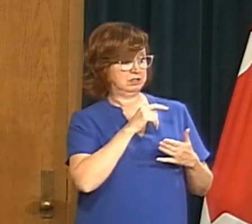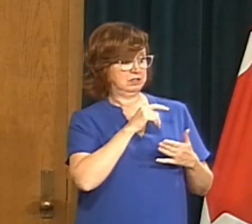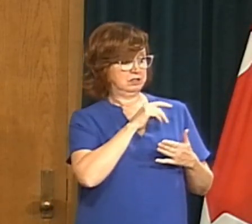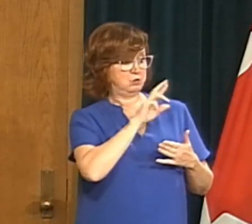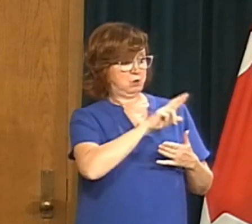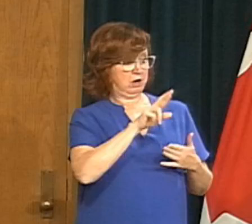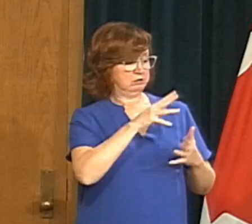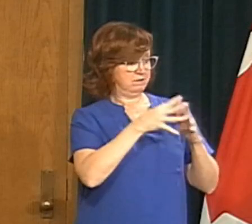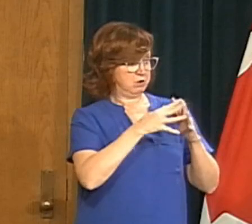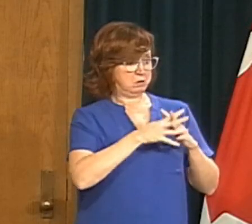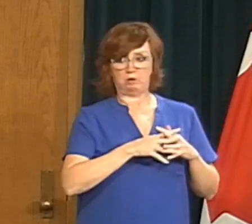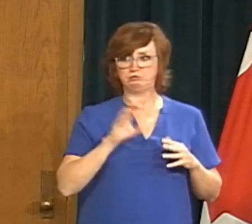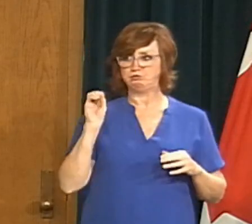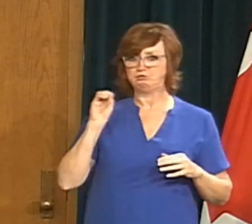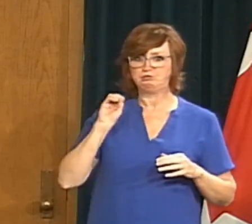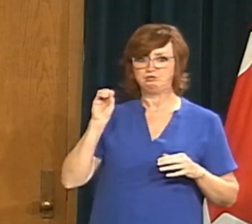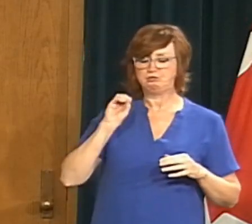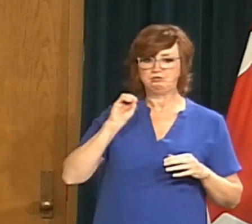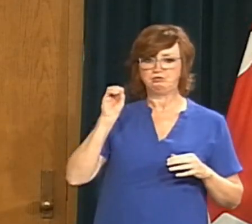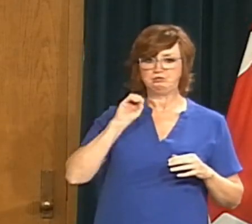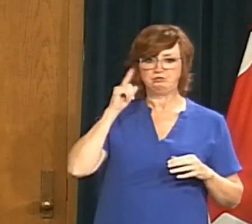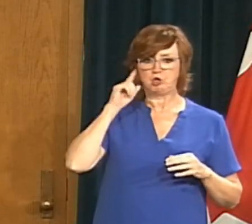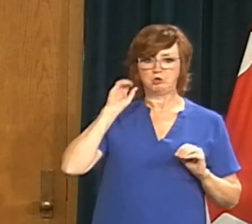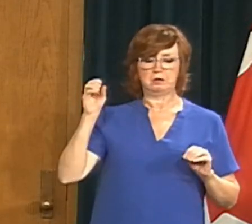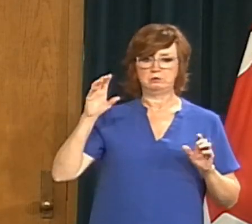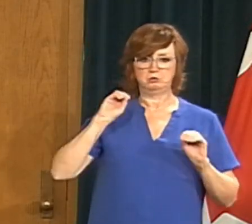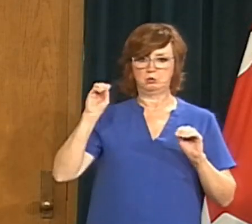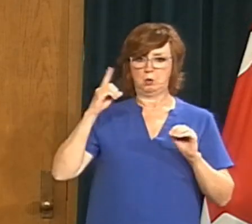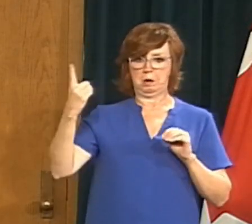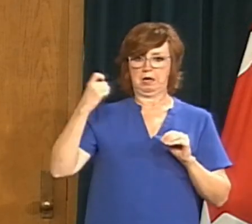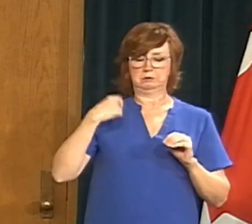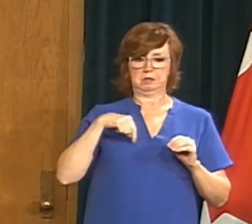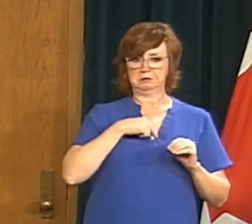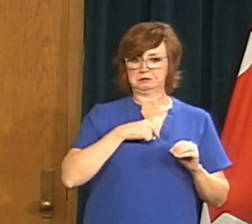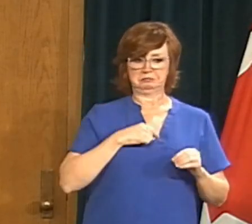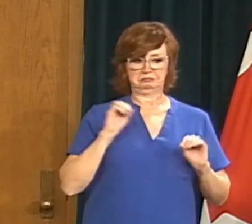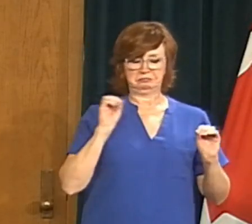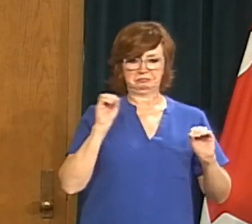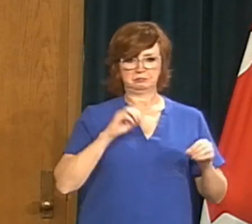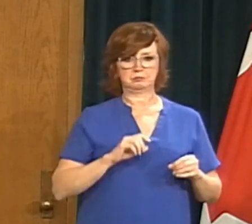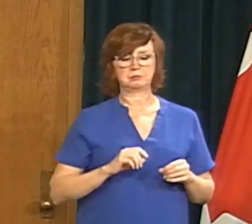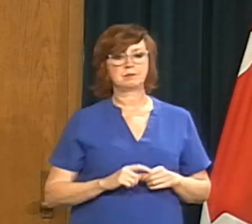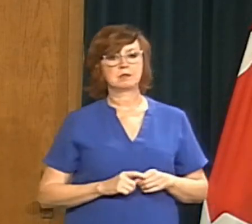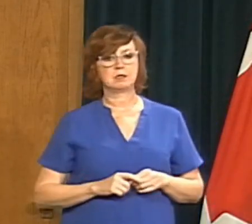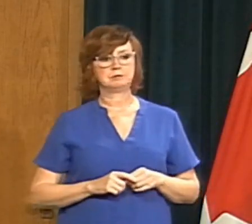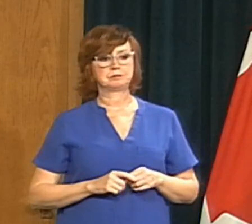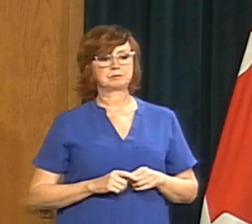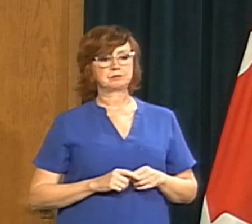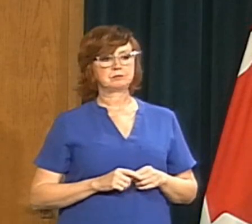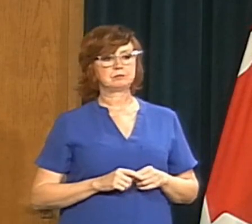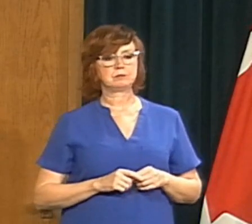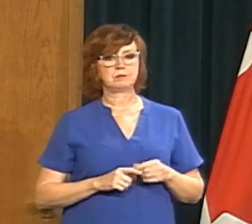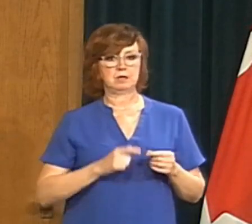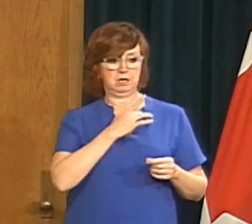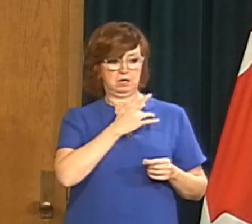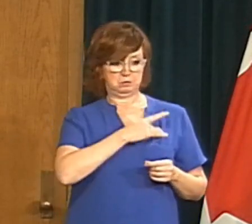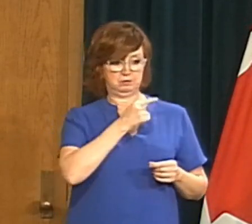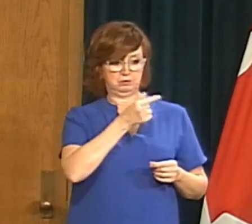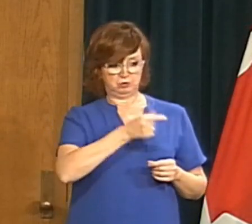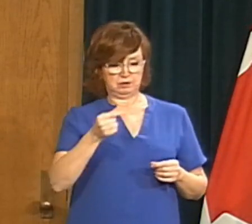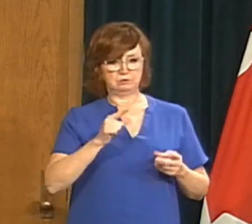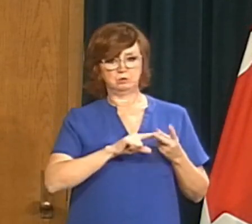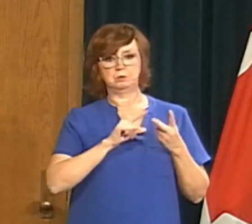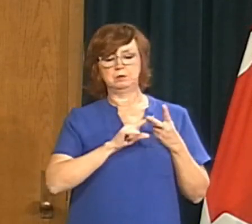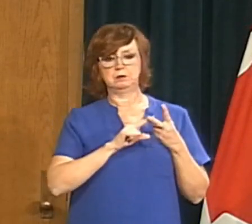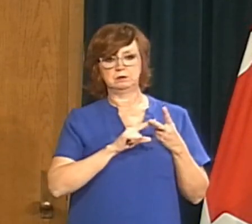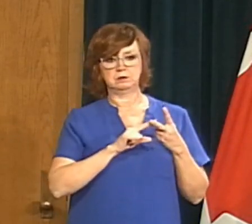been no ask of the provincial government at this time. But as we know, the provincial government as well as the municipal government has participated in